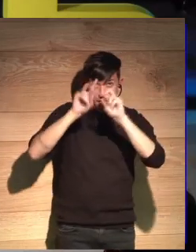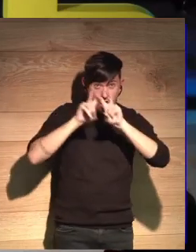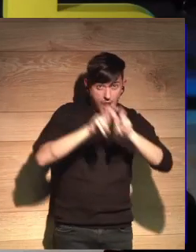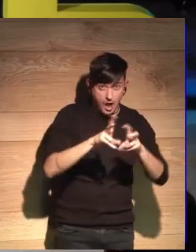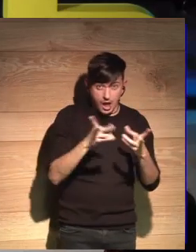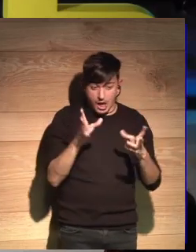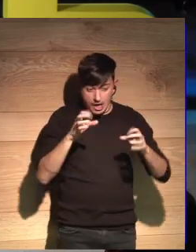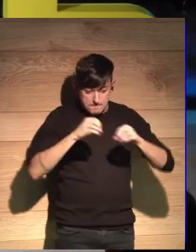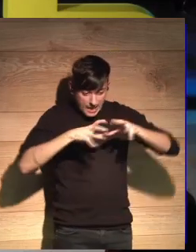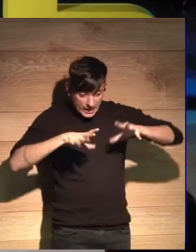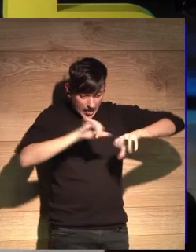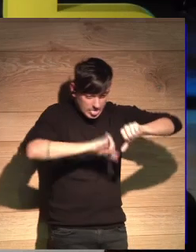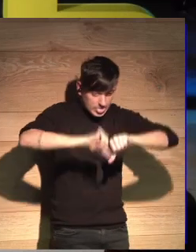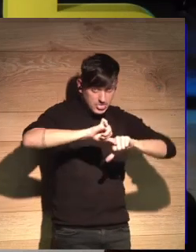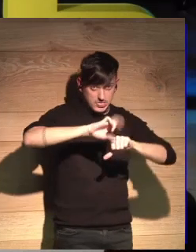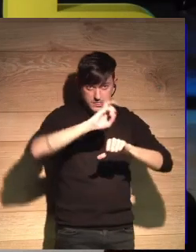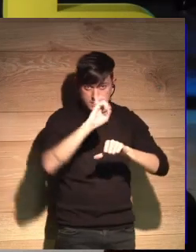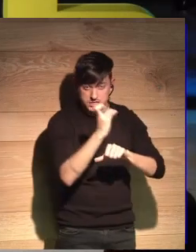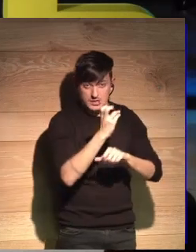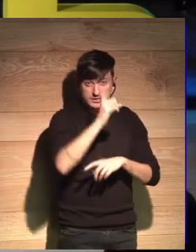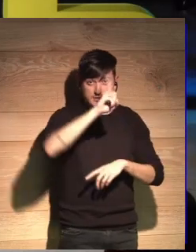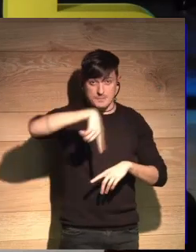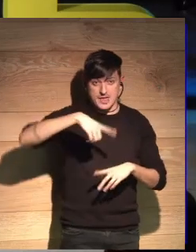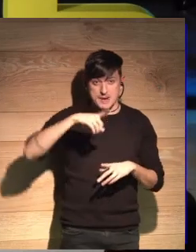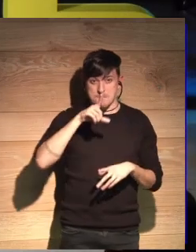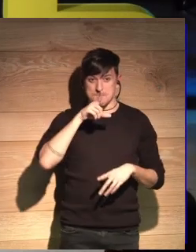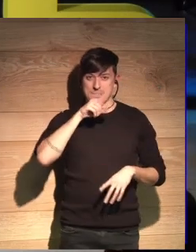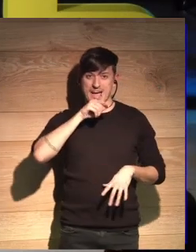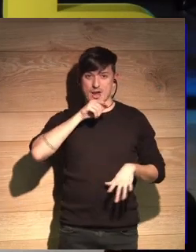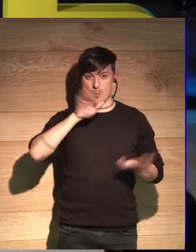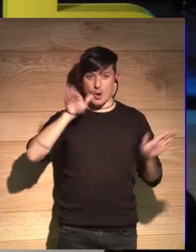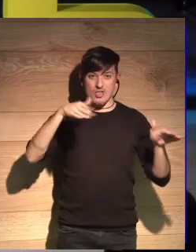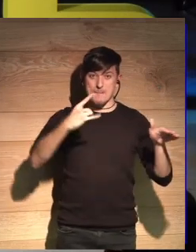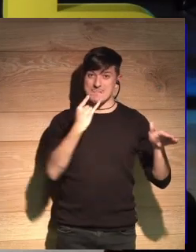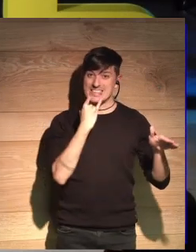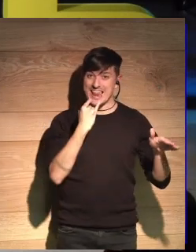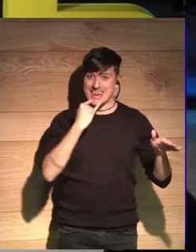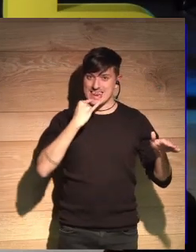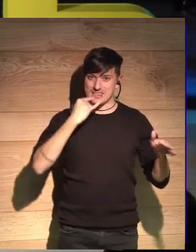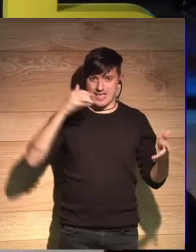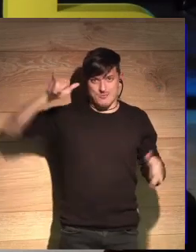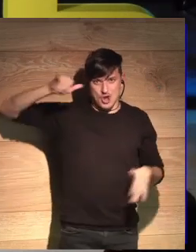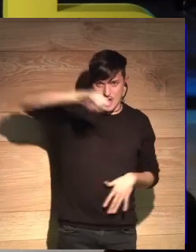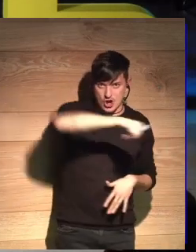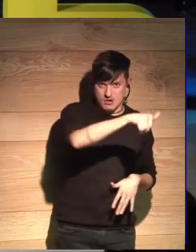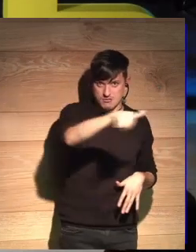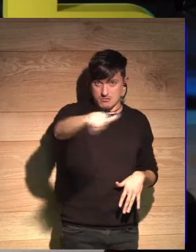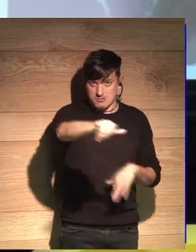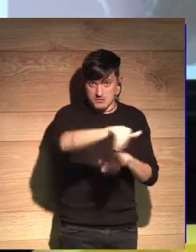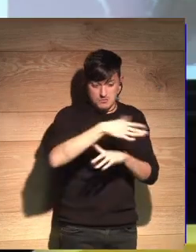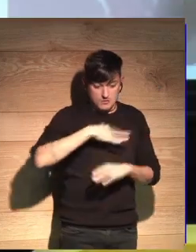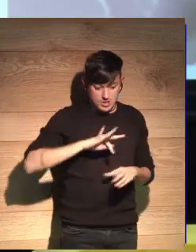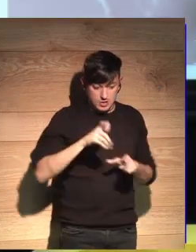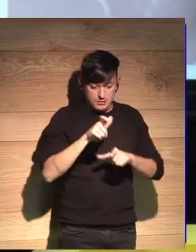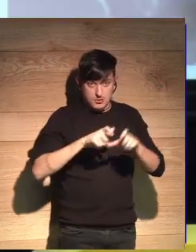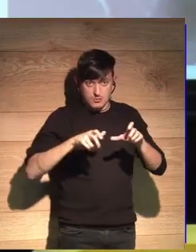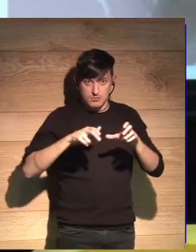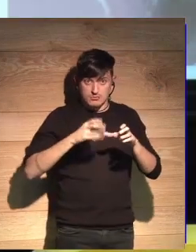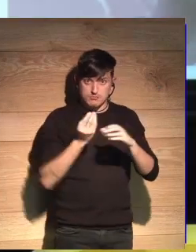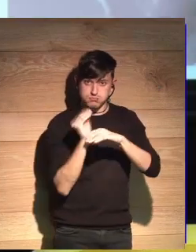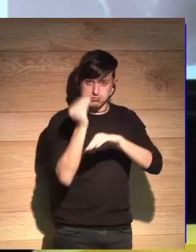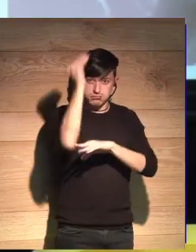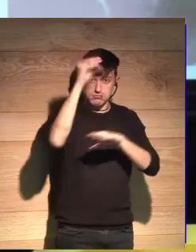metal birds, mushroom clouds, and humans setting footprints on the moon. And this is a very rapid process.